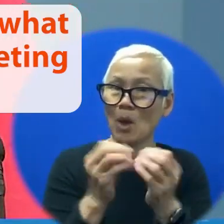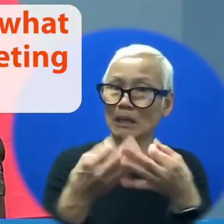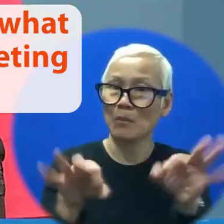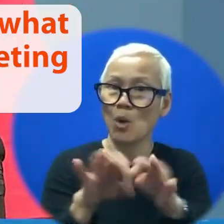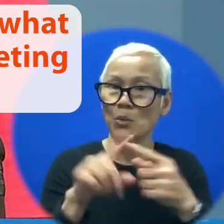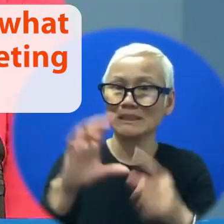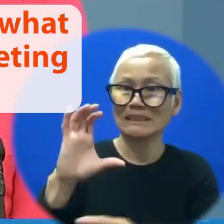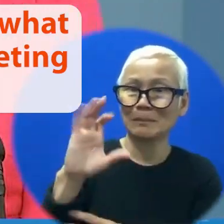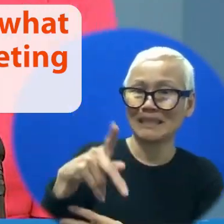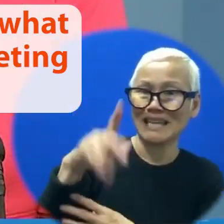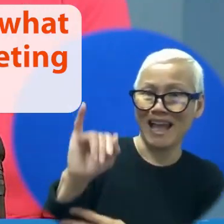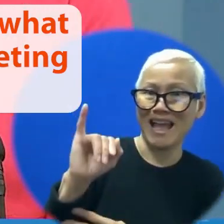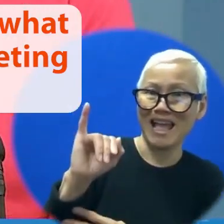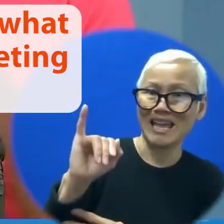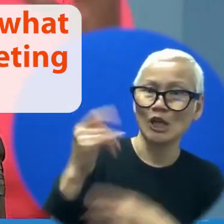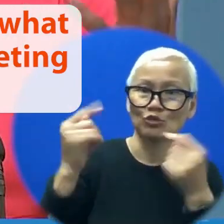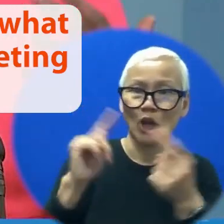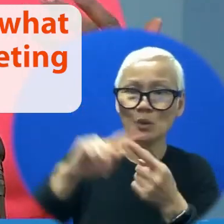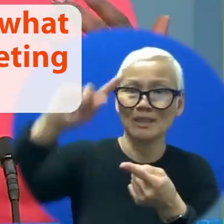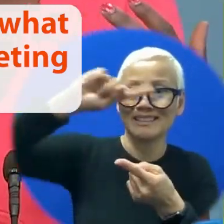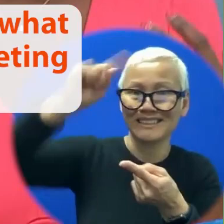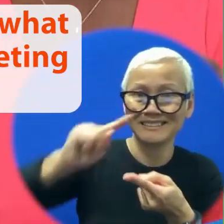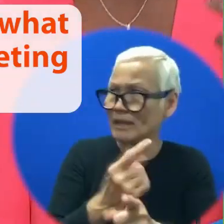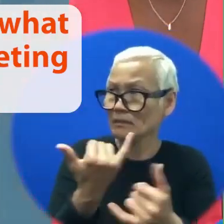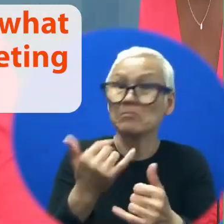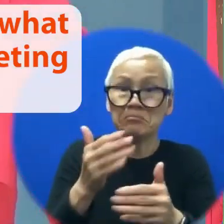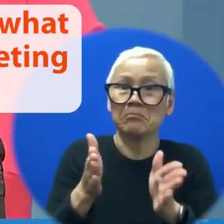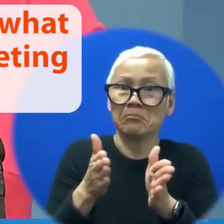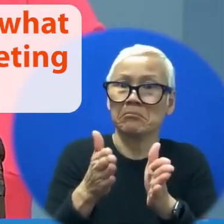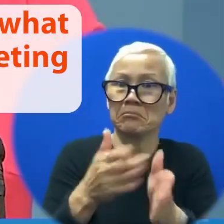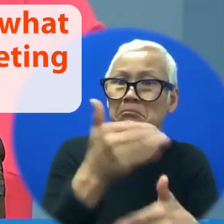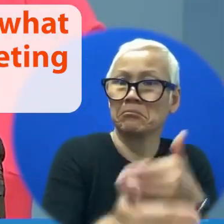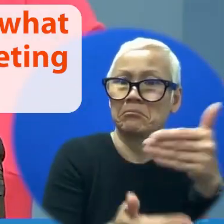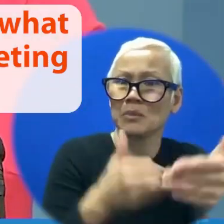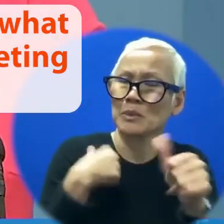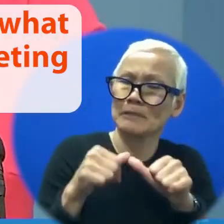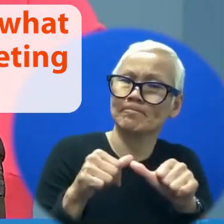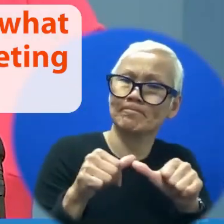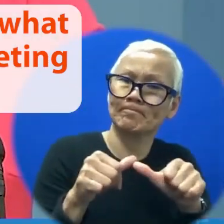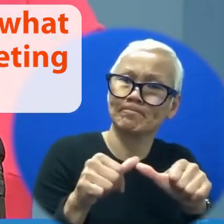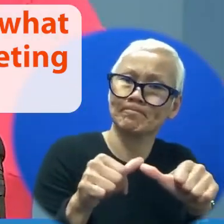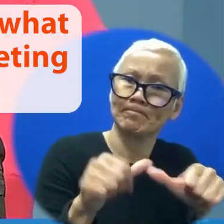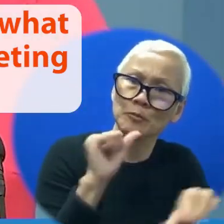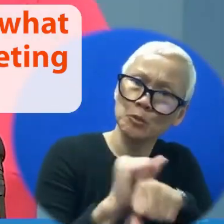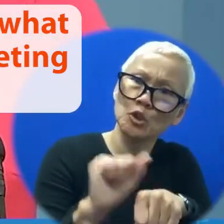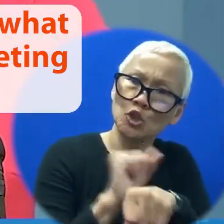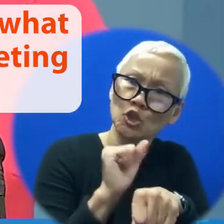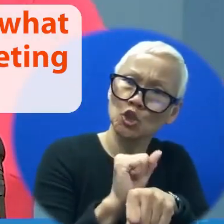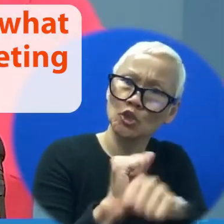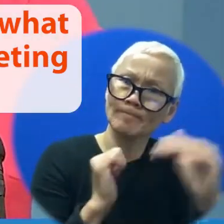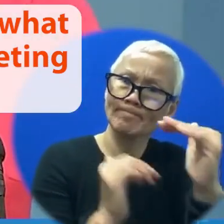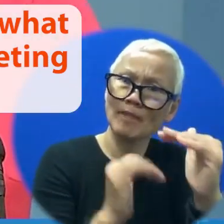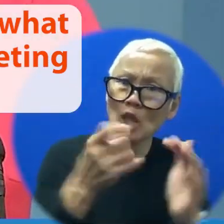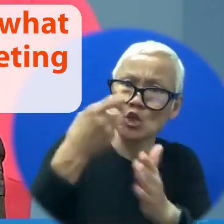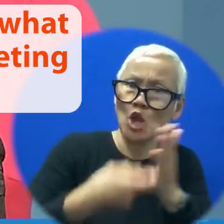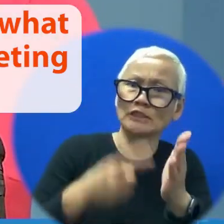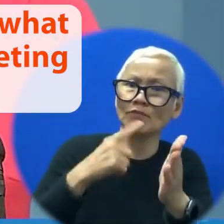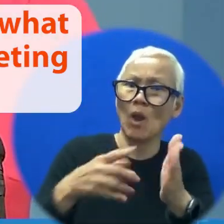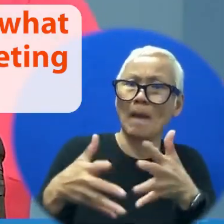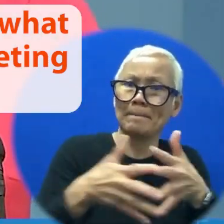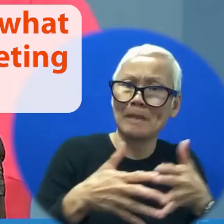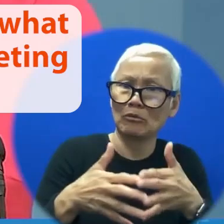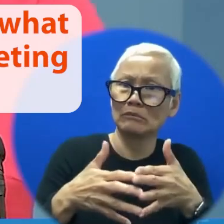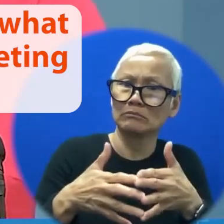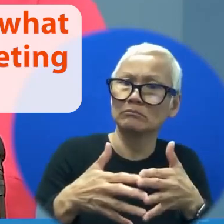about CPI, on bringing inflation down. The president clearly is going to continue to do the work to bring down cost for the